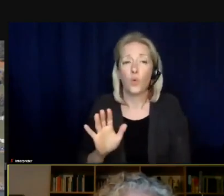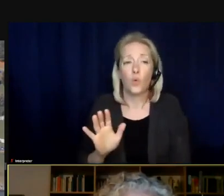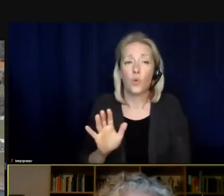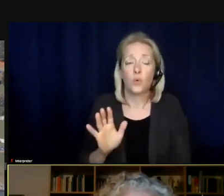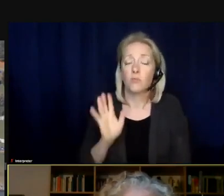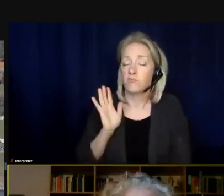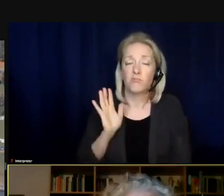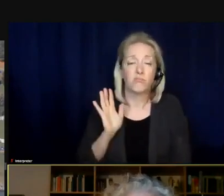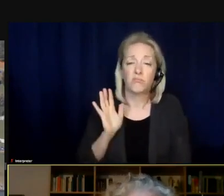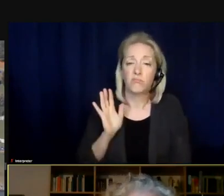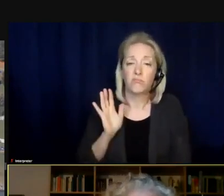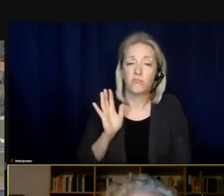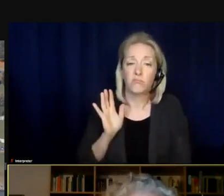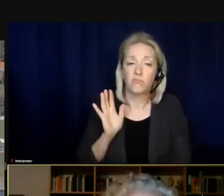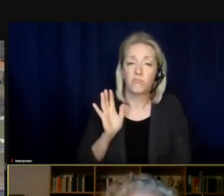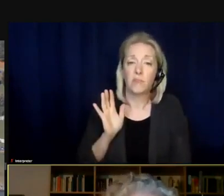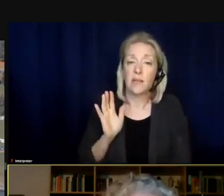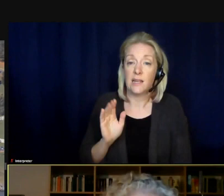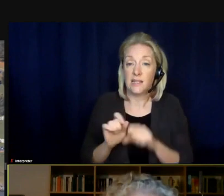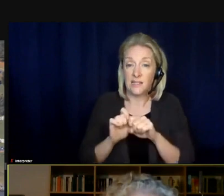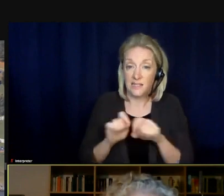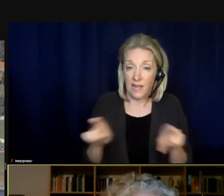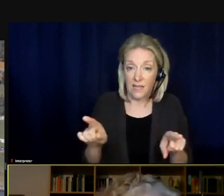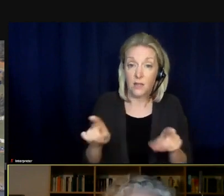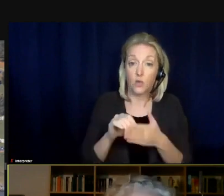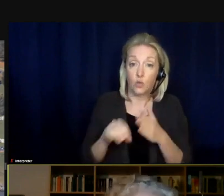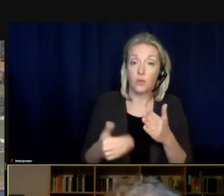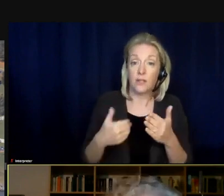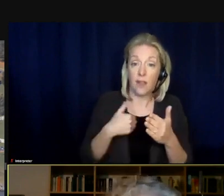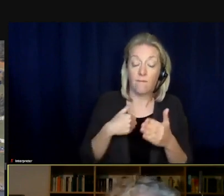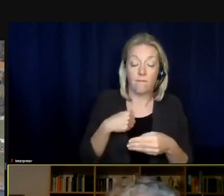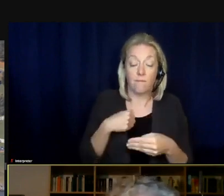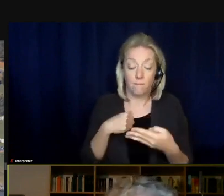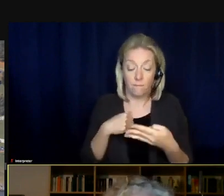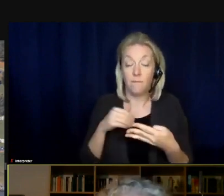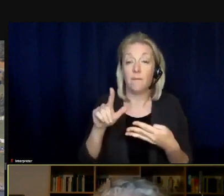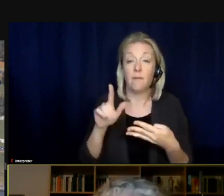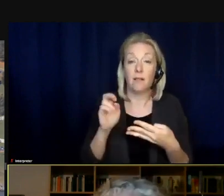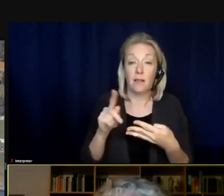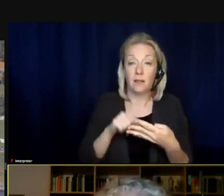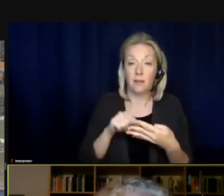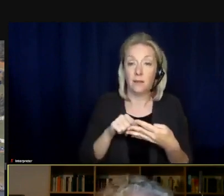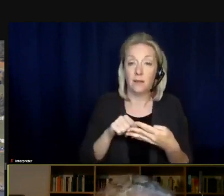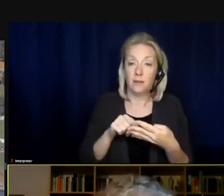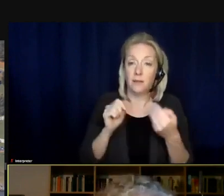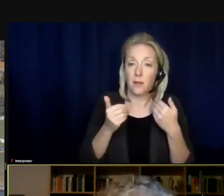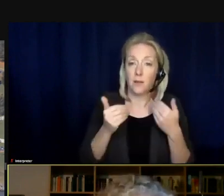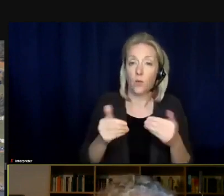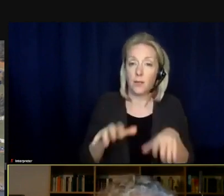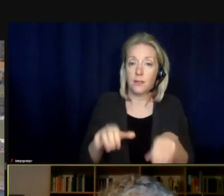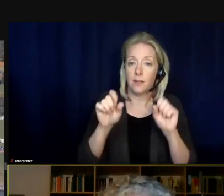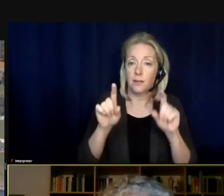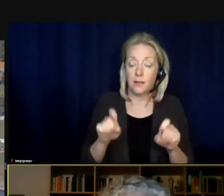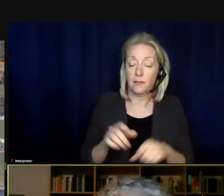quiz. You just have to give them their link. And it doesn't matter how you give it to them. You can email, you can write it on a piece